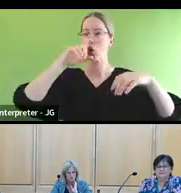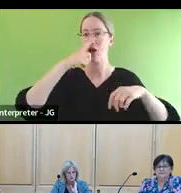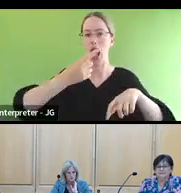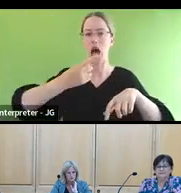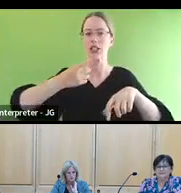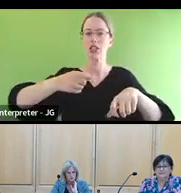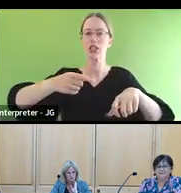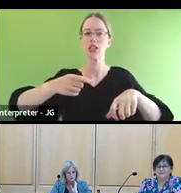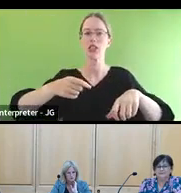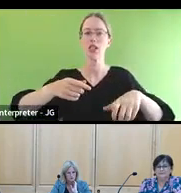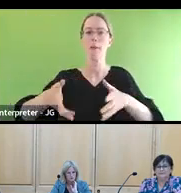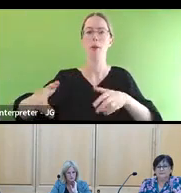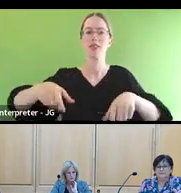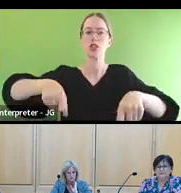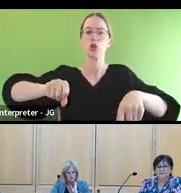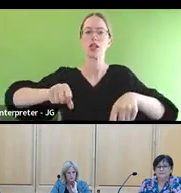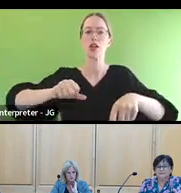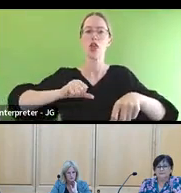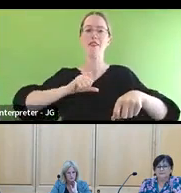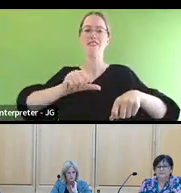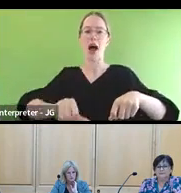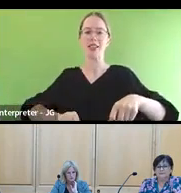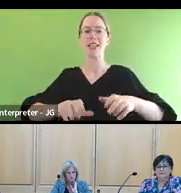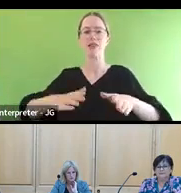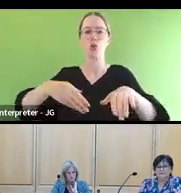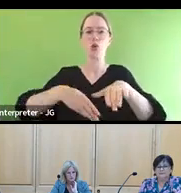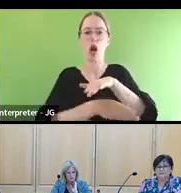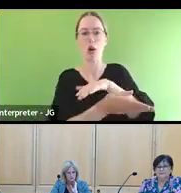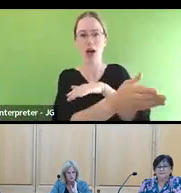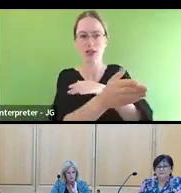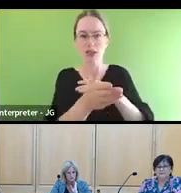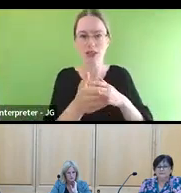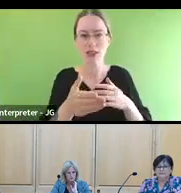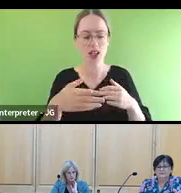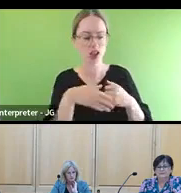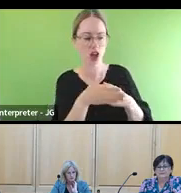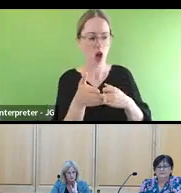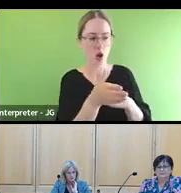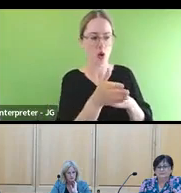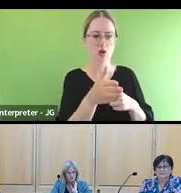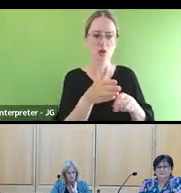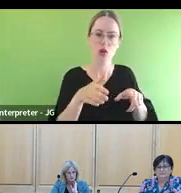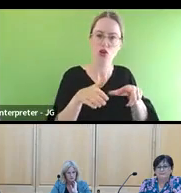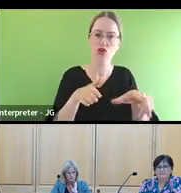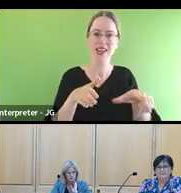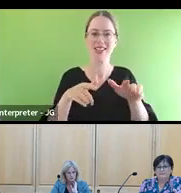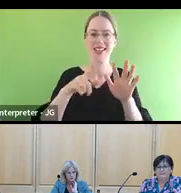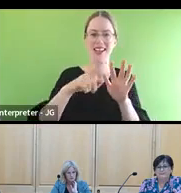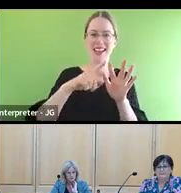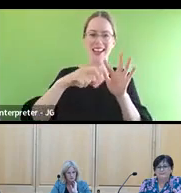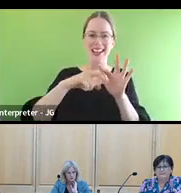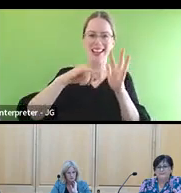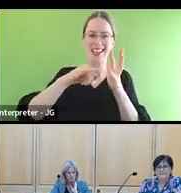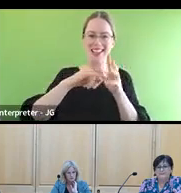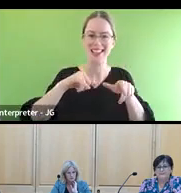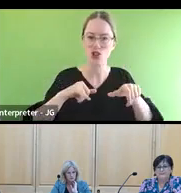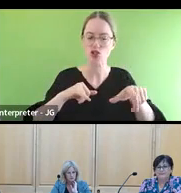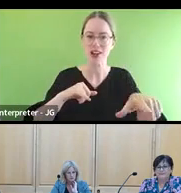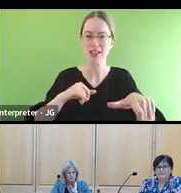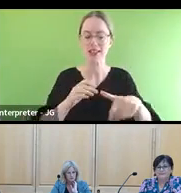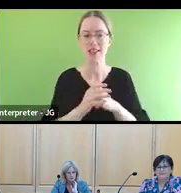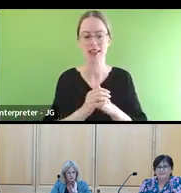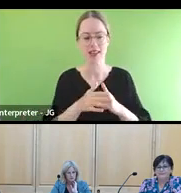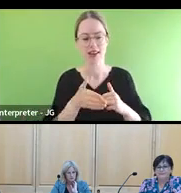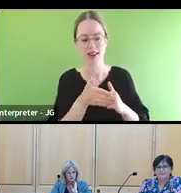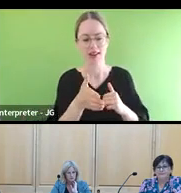through there. Through Farmers, for instance, you would take it out, go out into the East Street, and then go to where you've got to